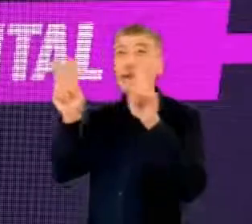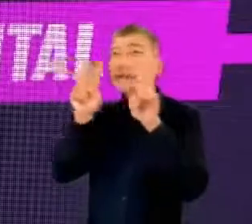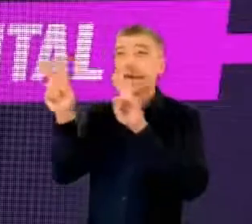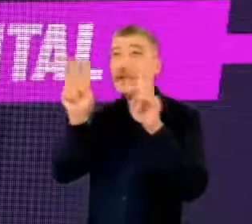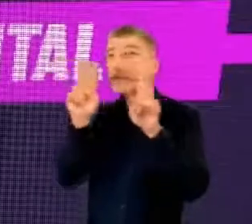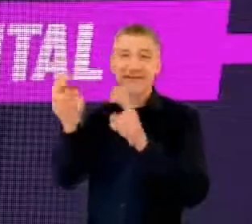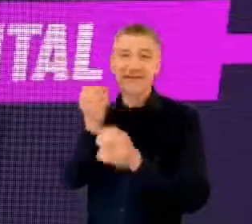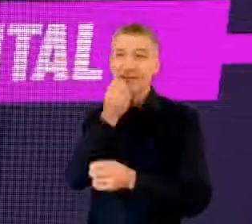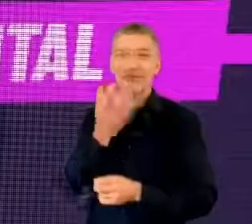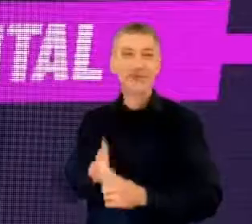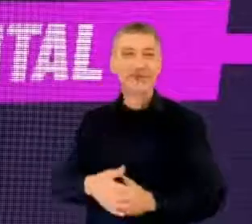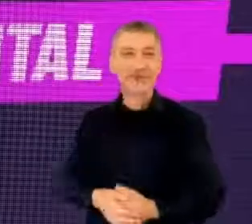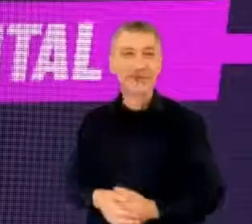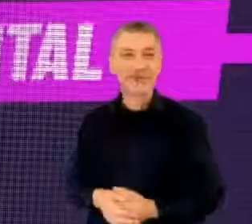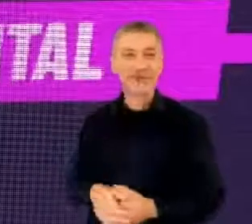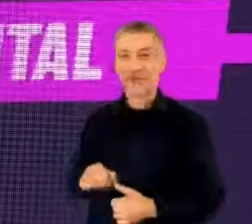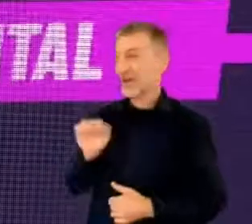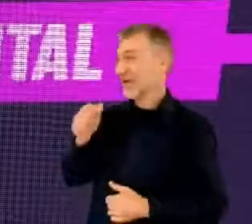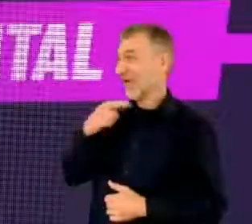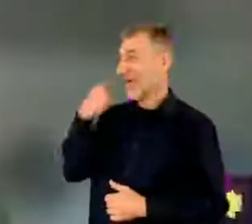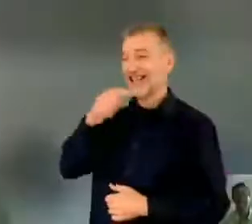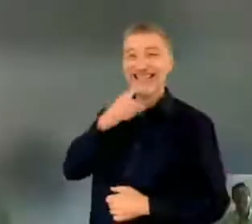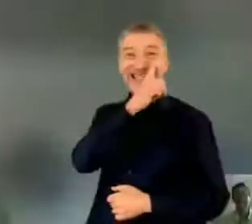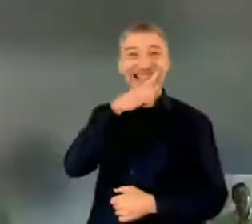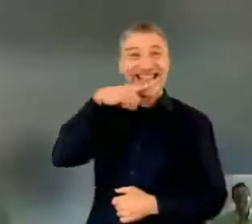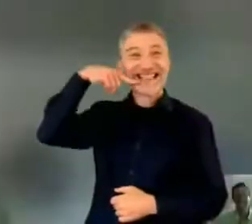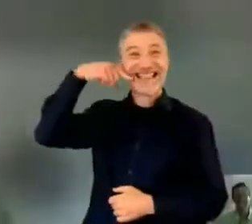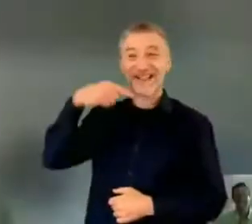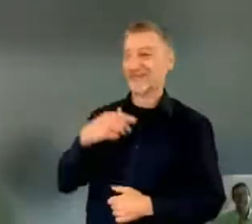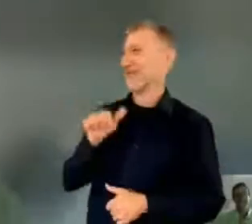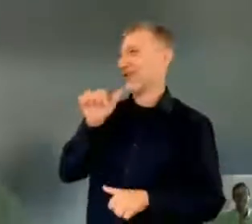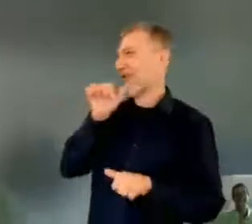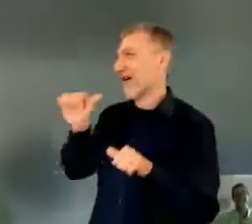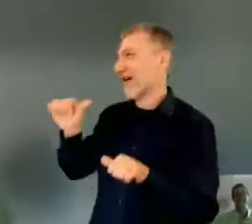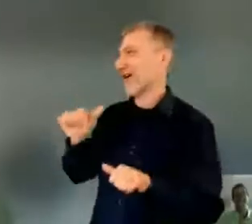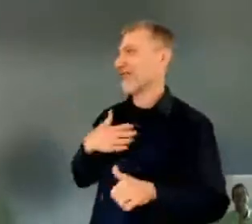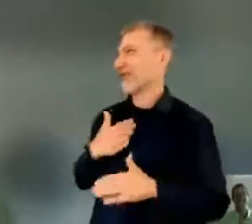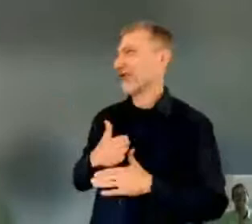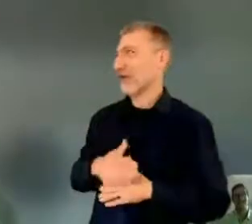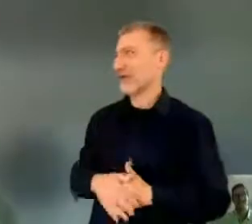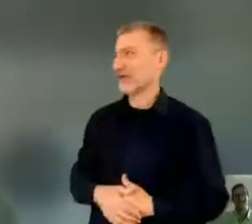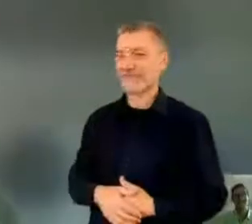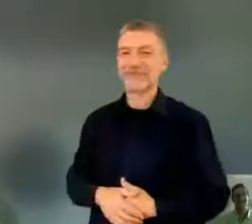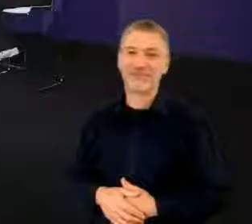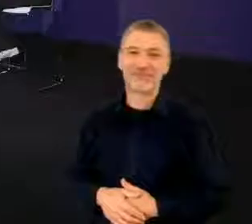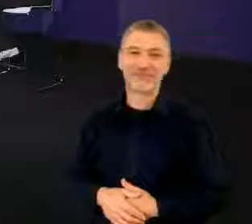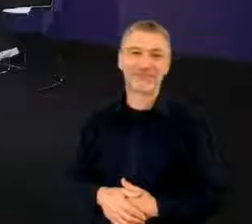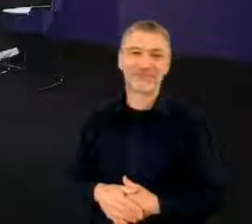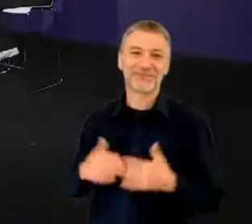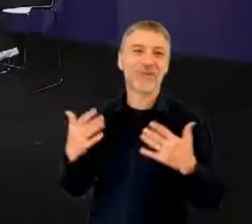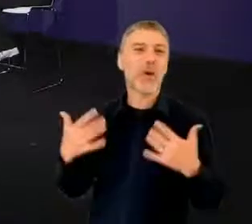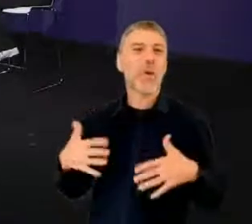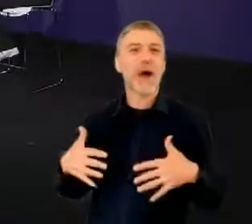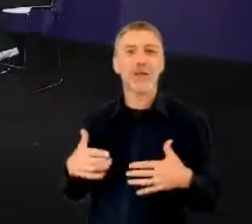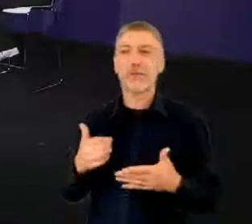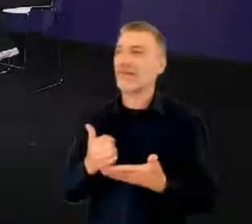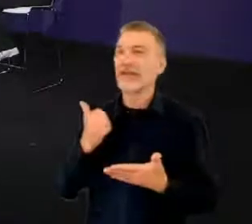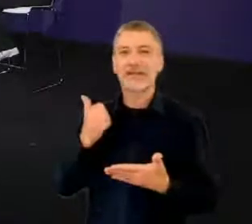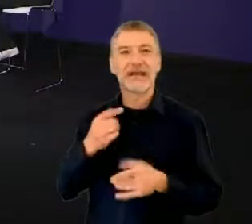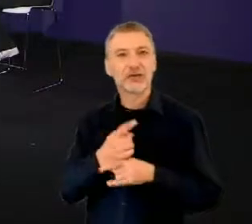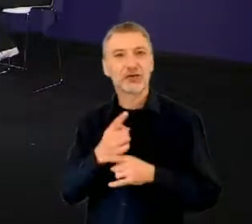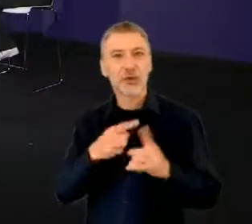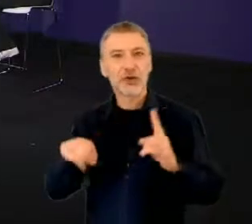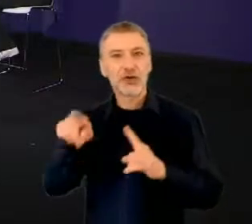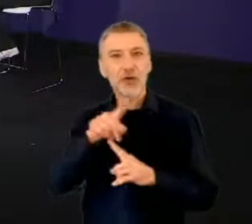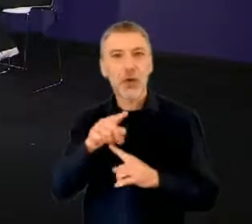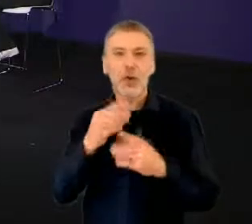at the smile on that face. You love your job, don't you? Oh, wow. It's just been so fantastic to speak to you all. Thank you all